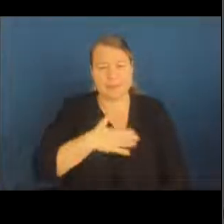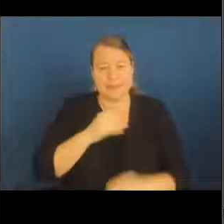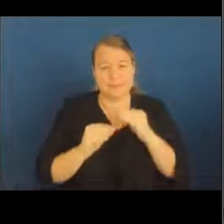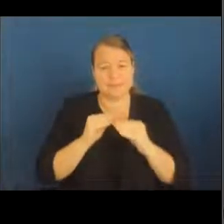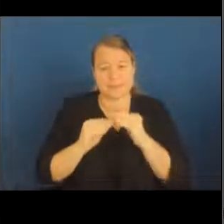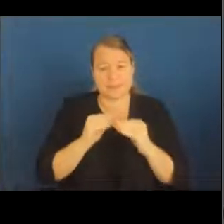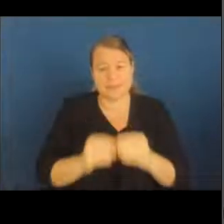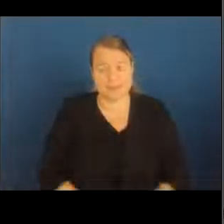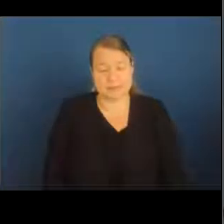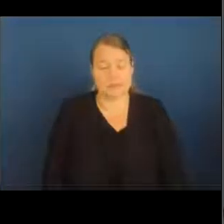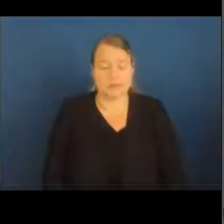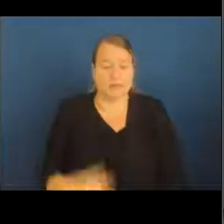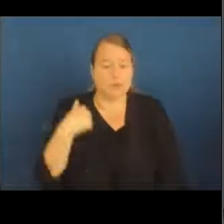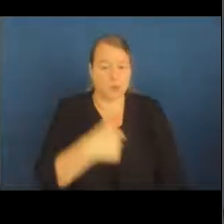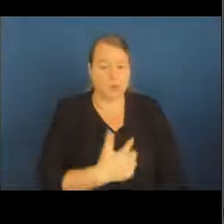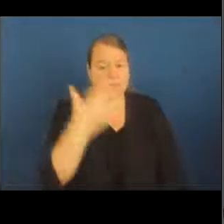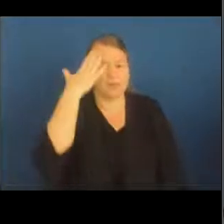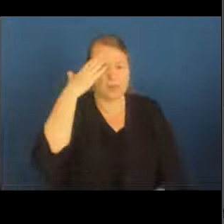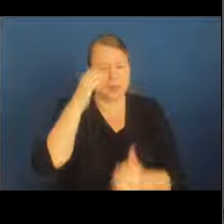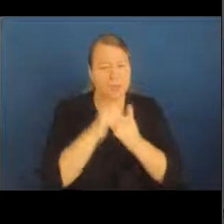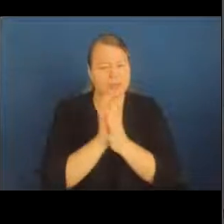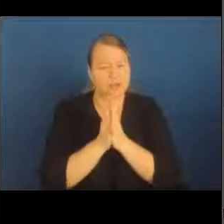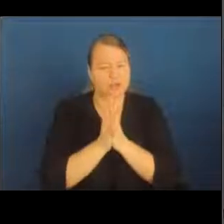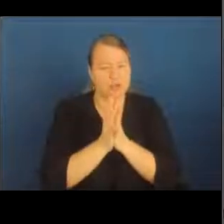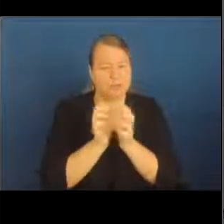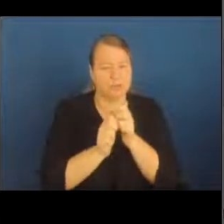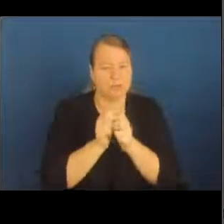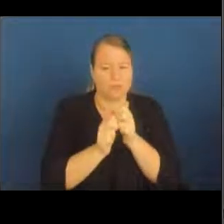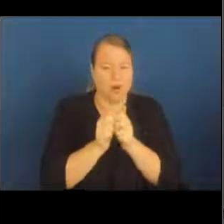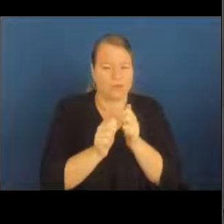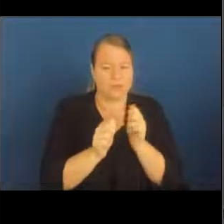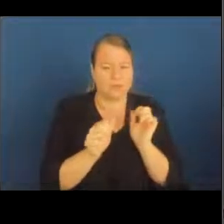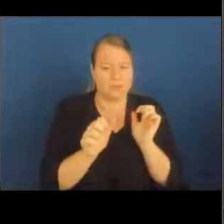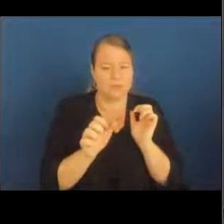Yes, we're familiar with the traffic problems on